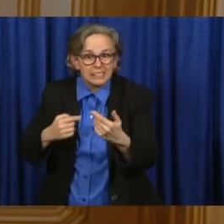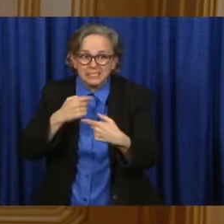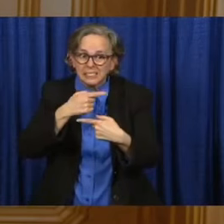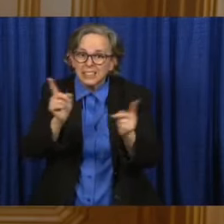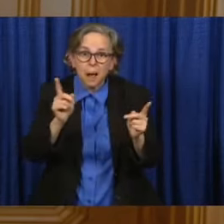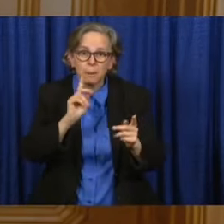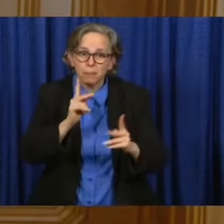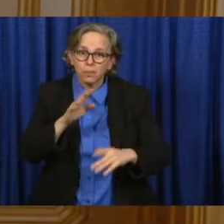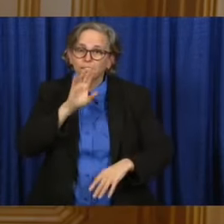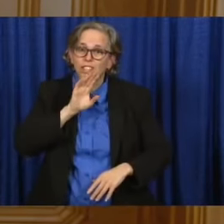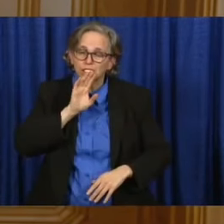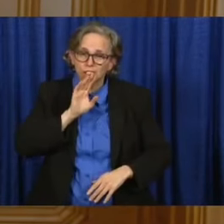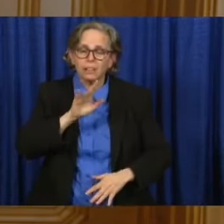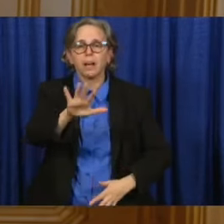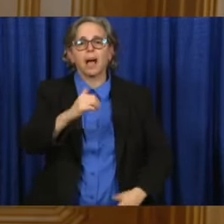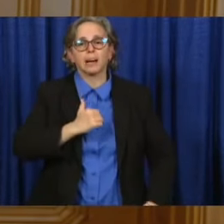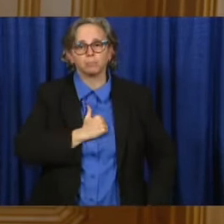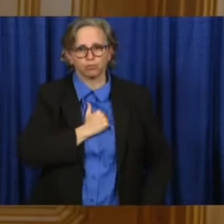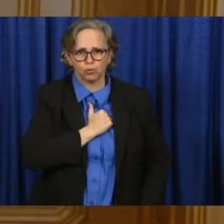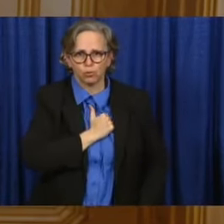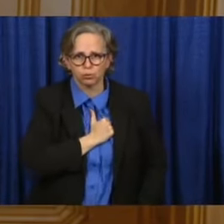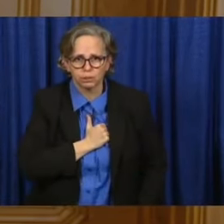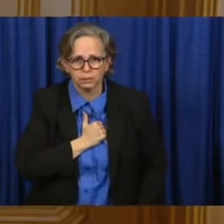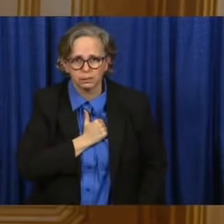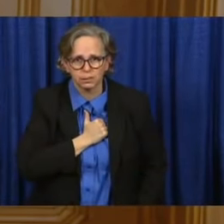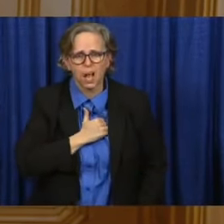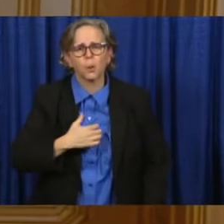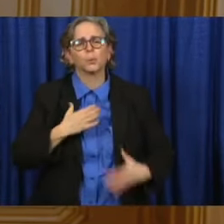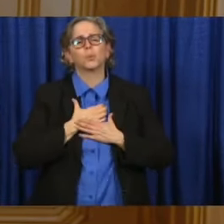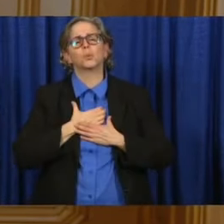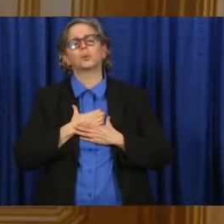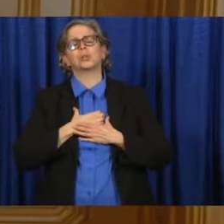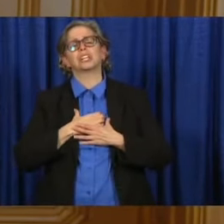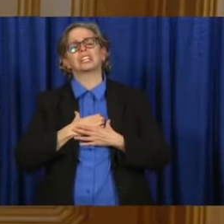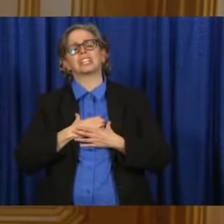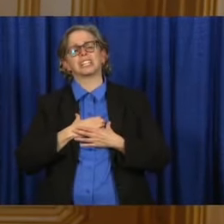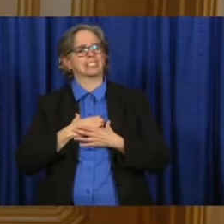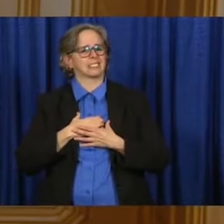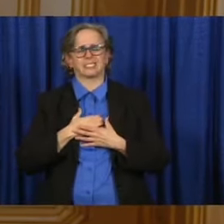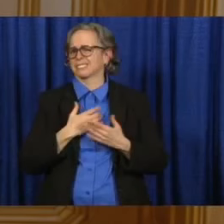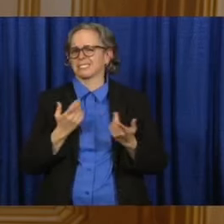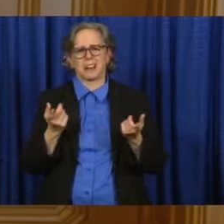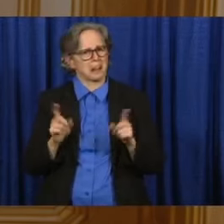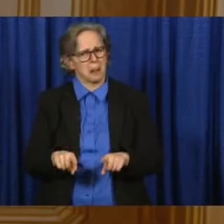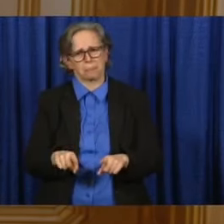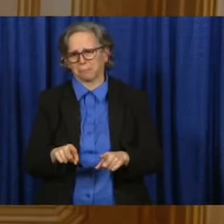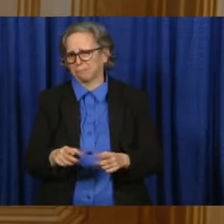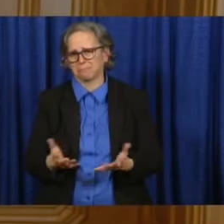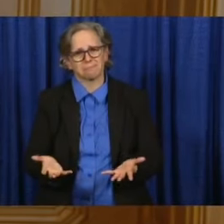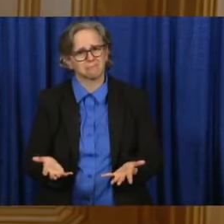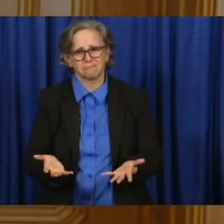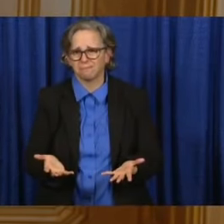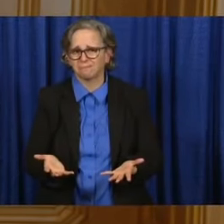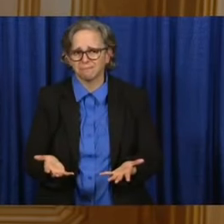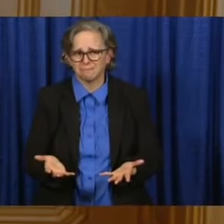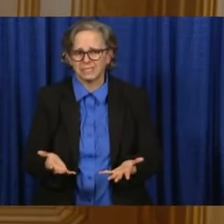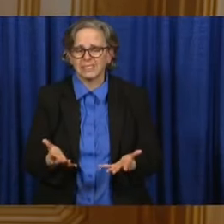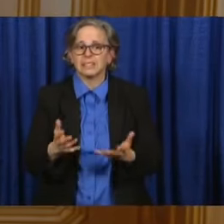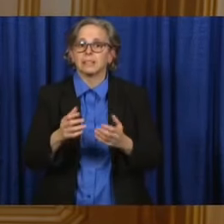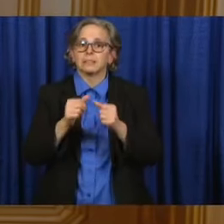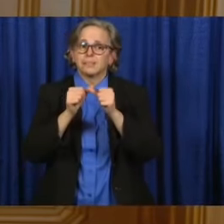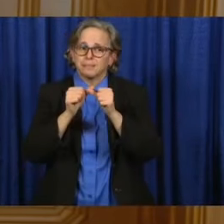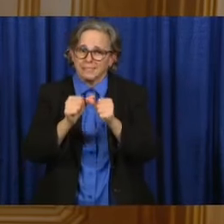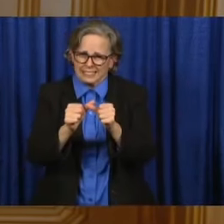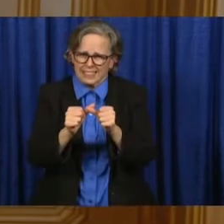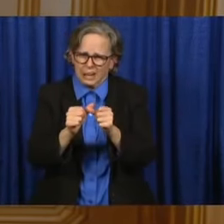this. Stay with me. We're going to make it. and we got to get everybody through, or as many Ohioans